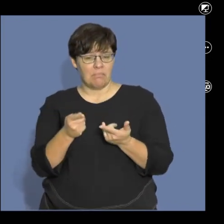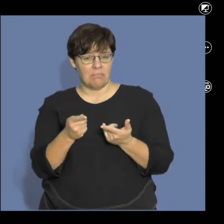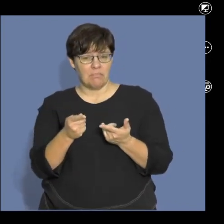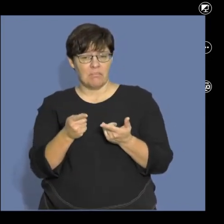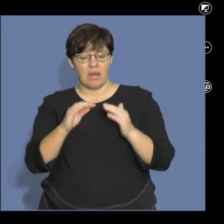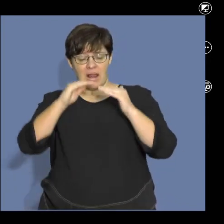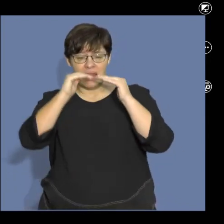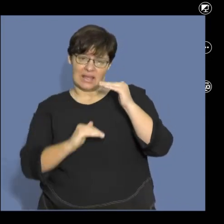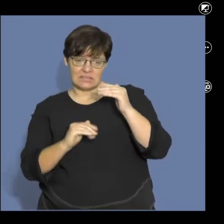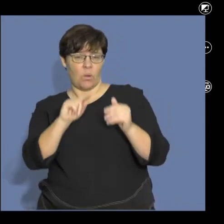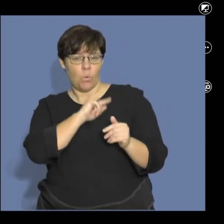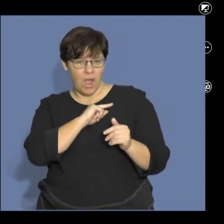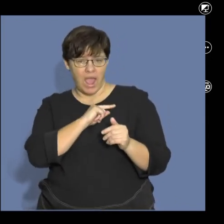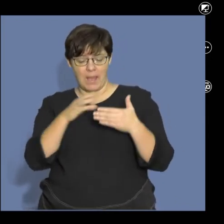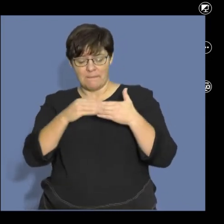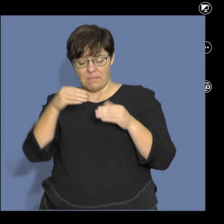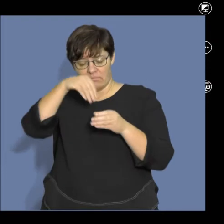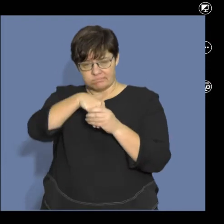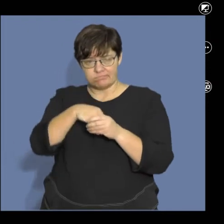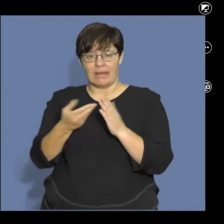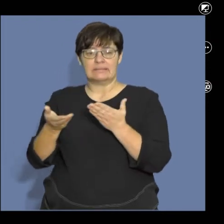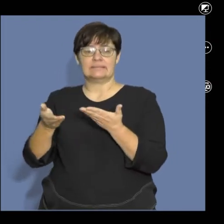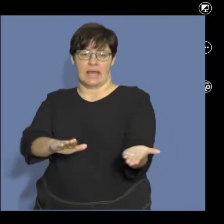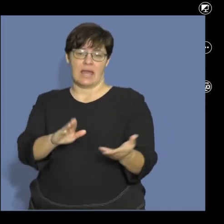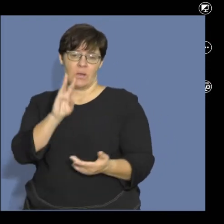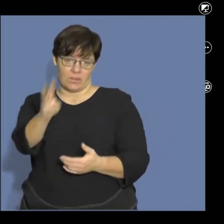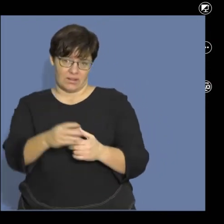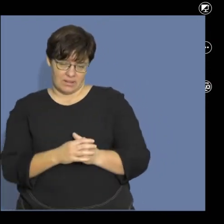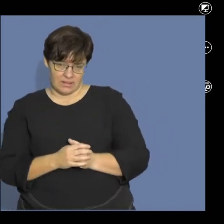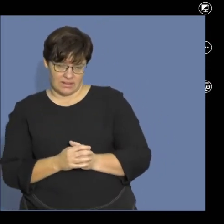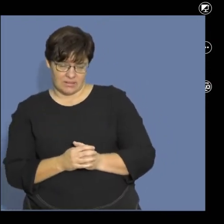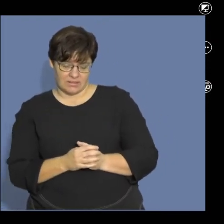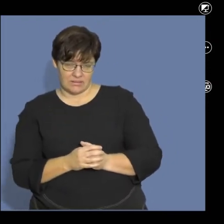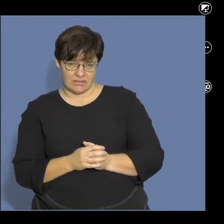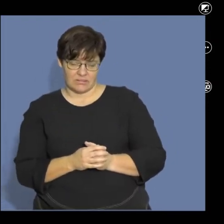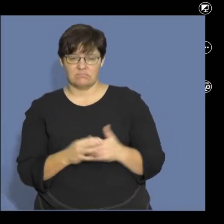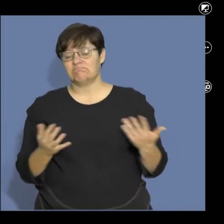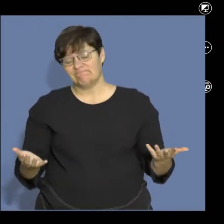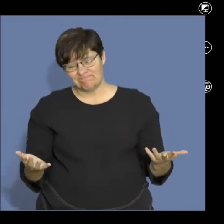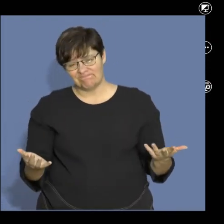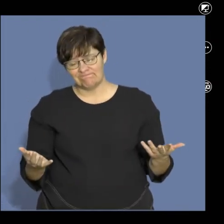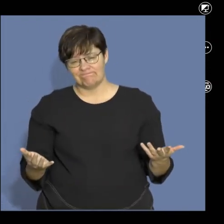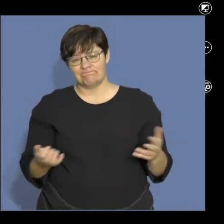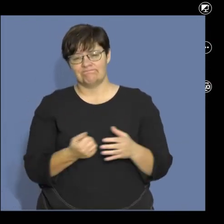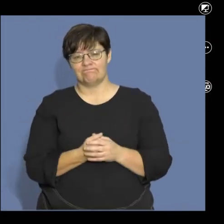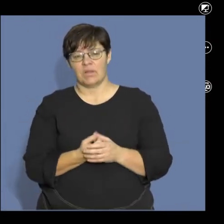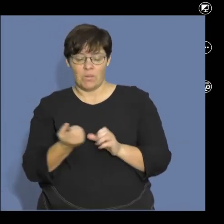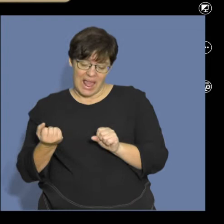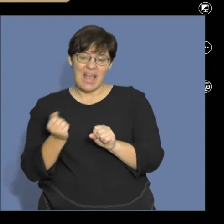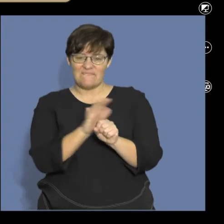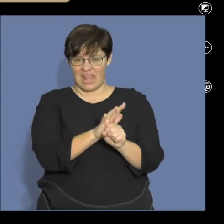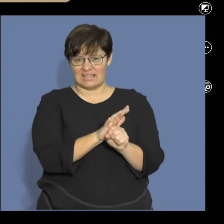going to die. And mortality is something that is going to affect